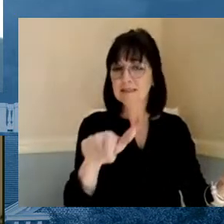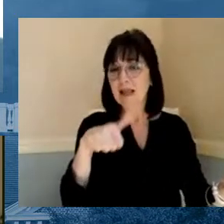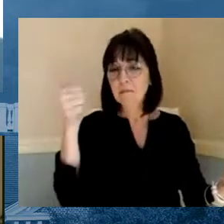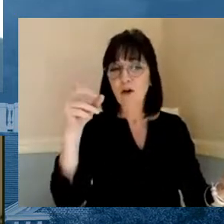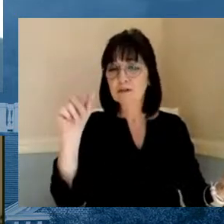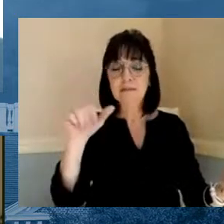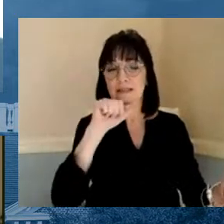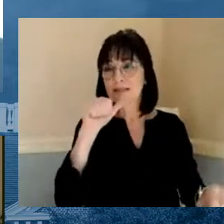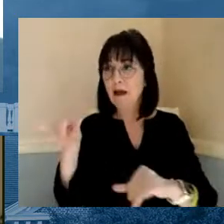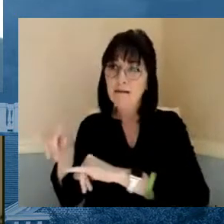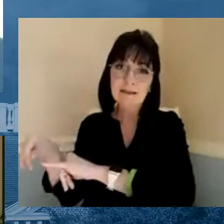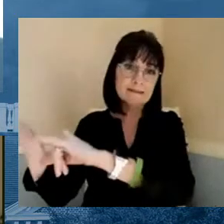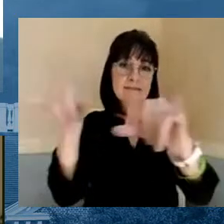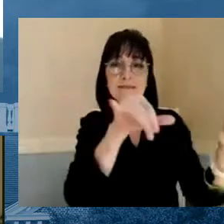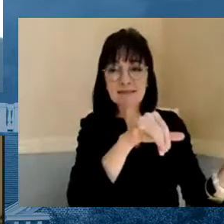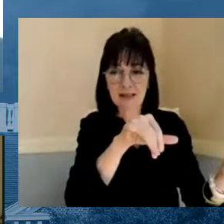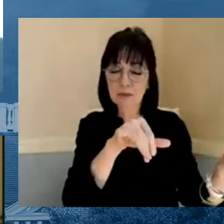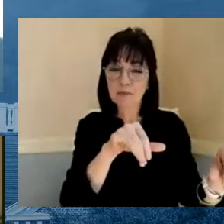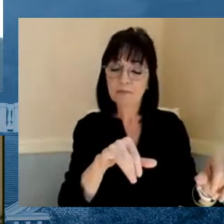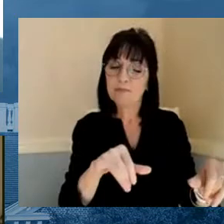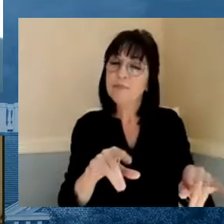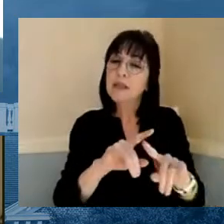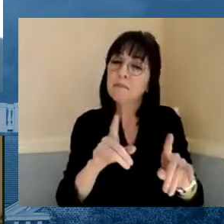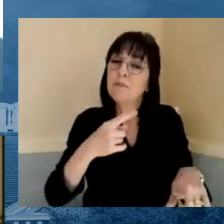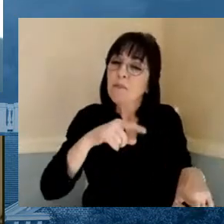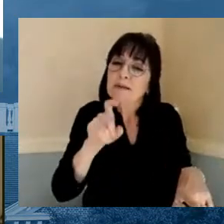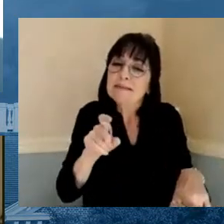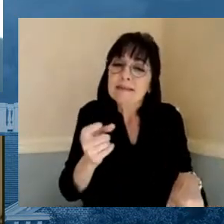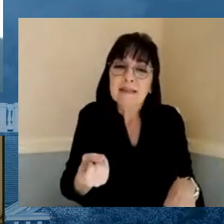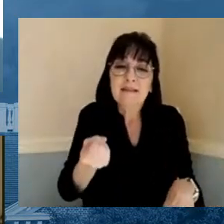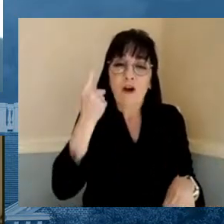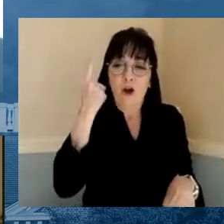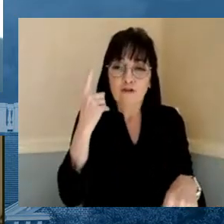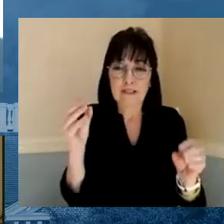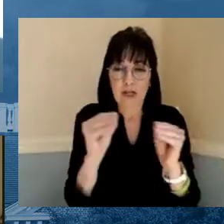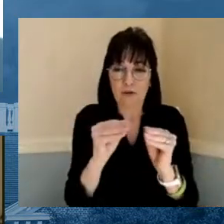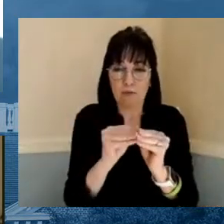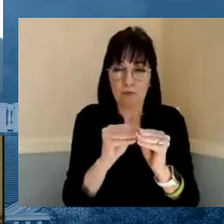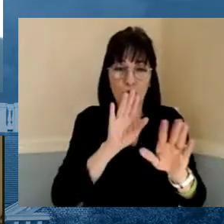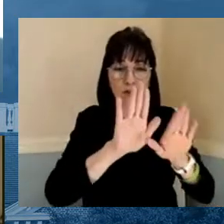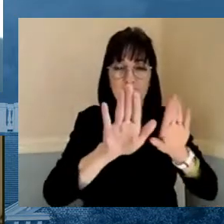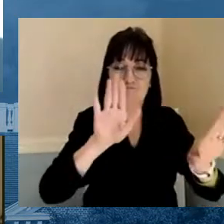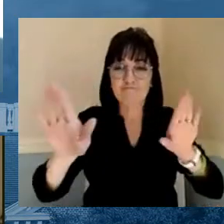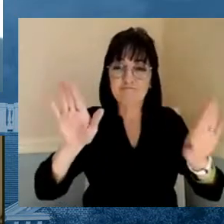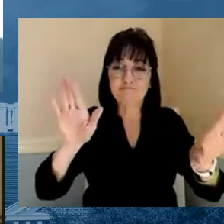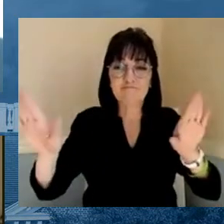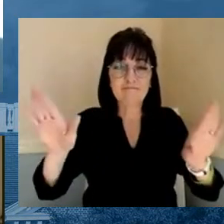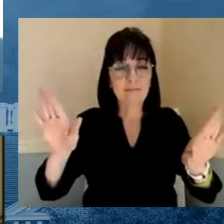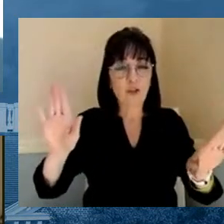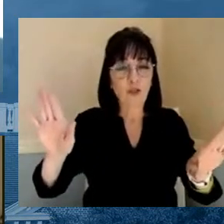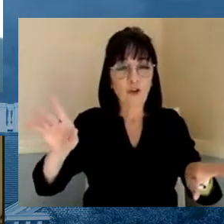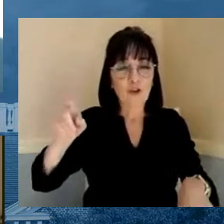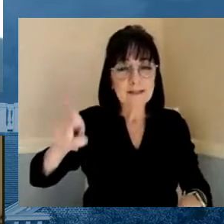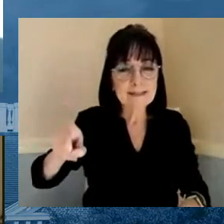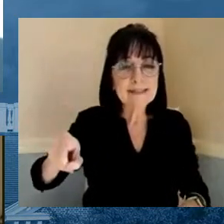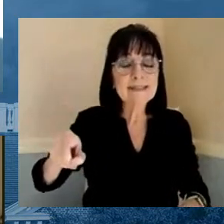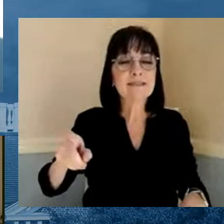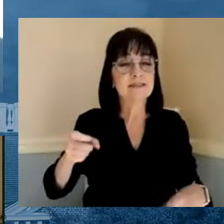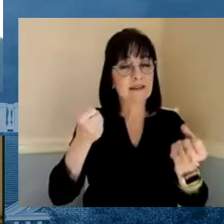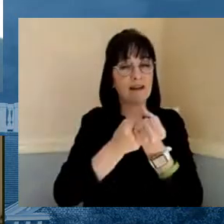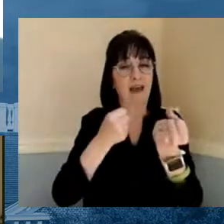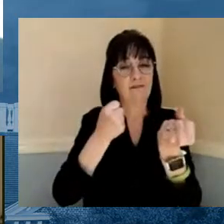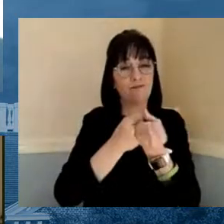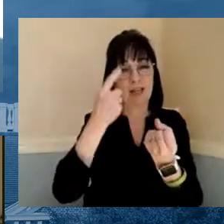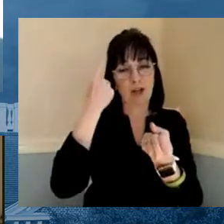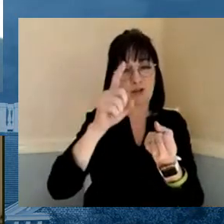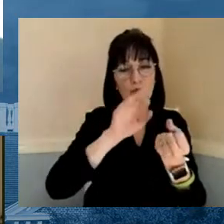to understand, you best understand the needs of your children and advocate for those. And we